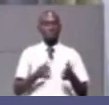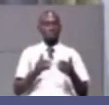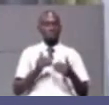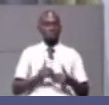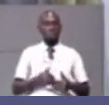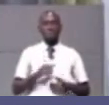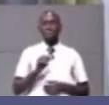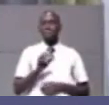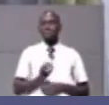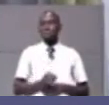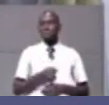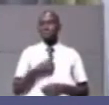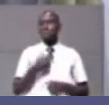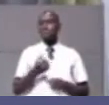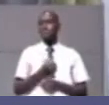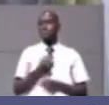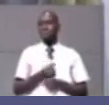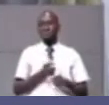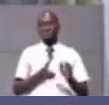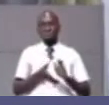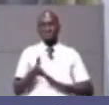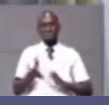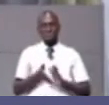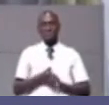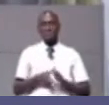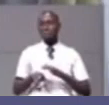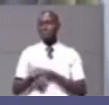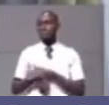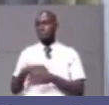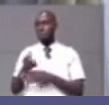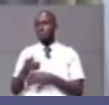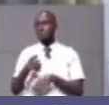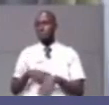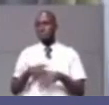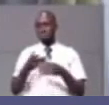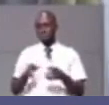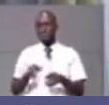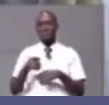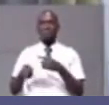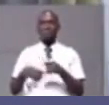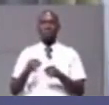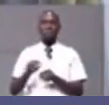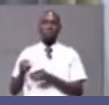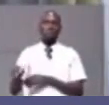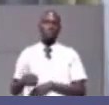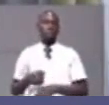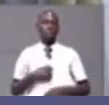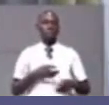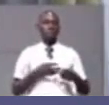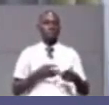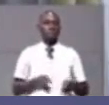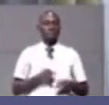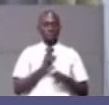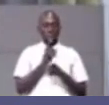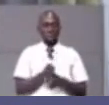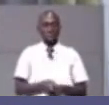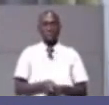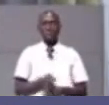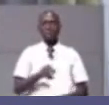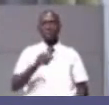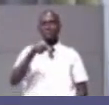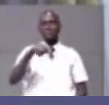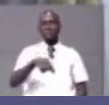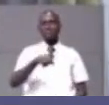So I'll do quickly, we fall into Prime Minister's time and then we see how to move forward. I'll start with Honorable Kwizera